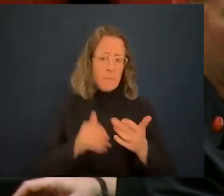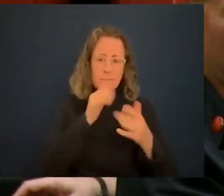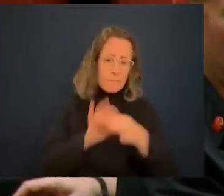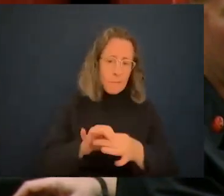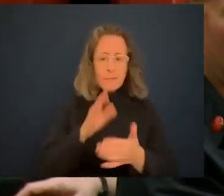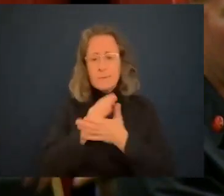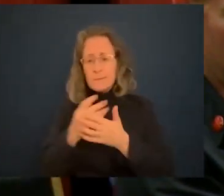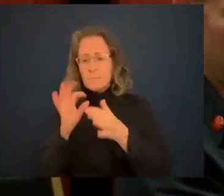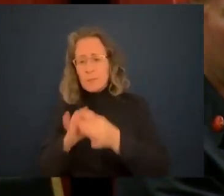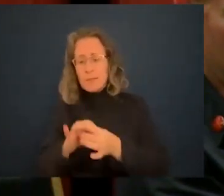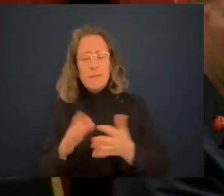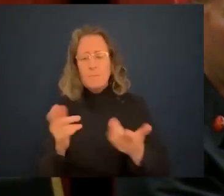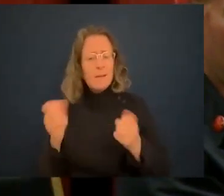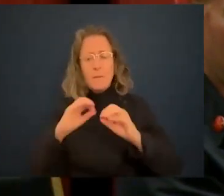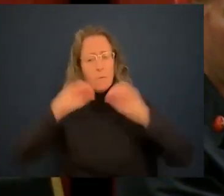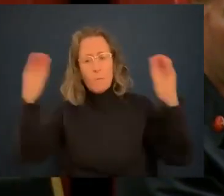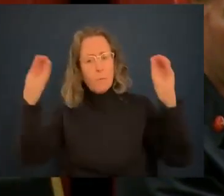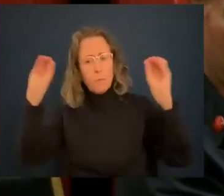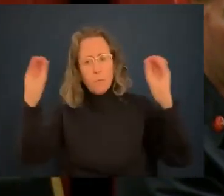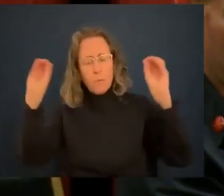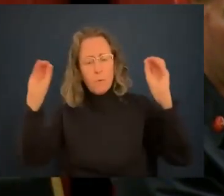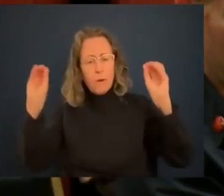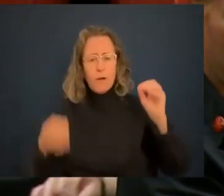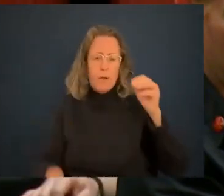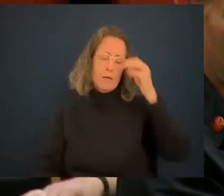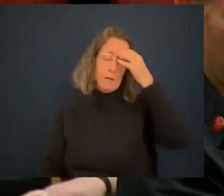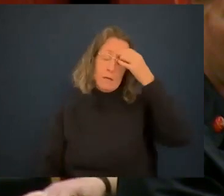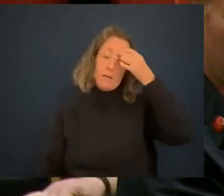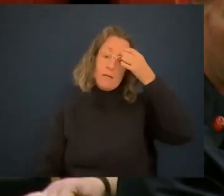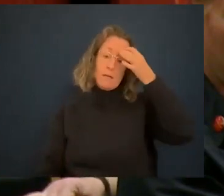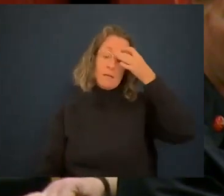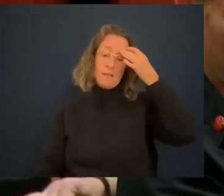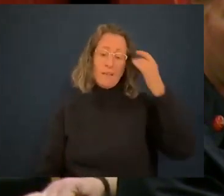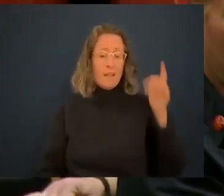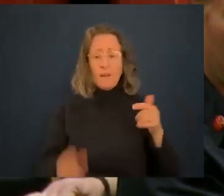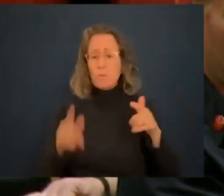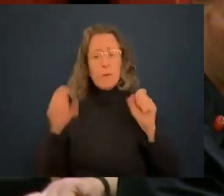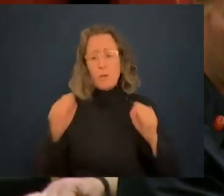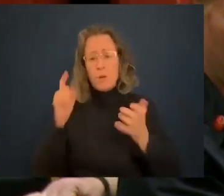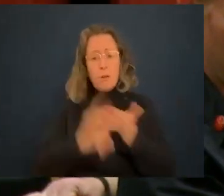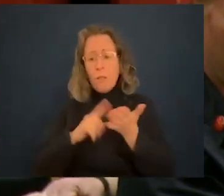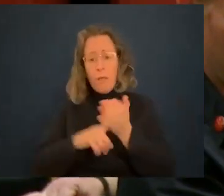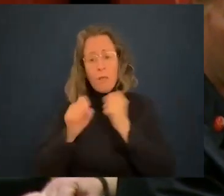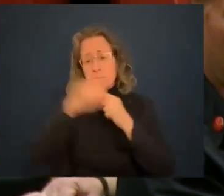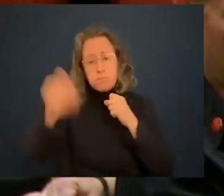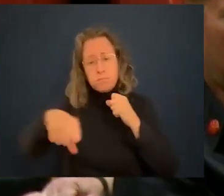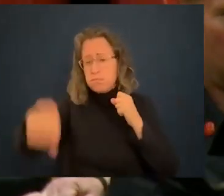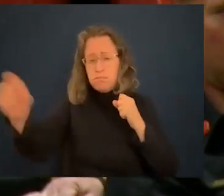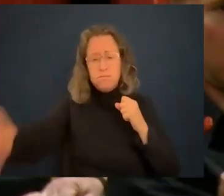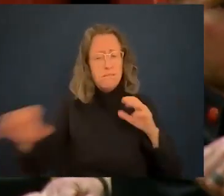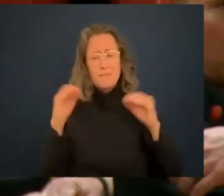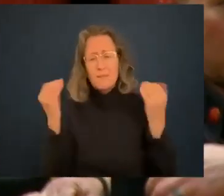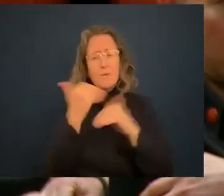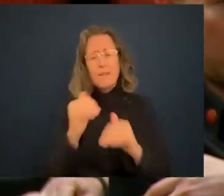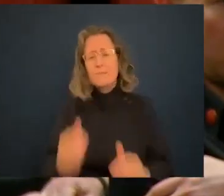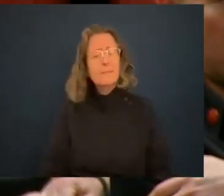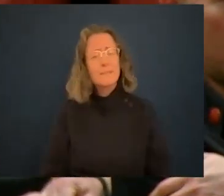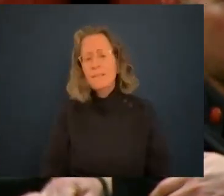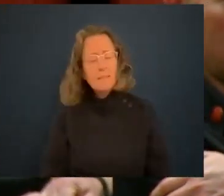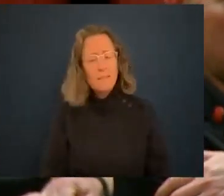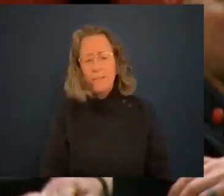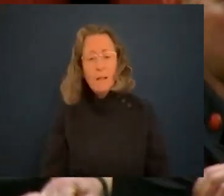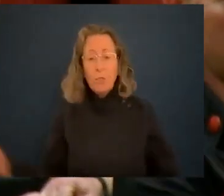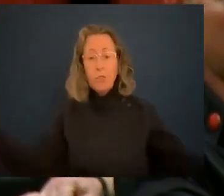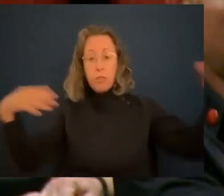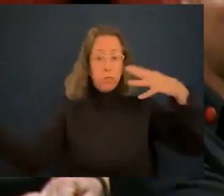not and as it's going now this could go all night there's no limit that's on the discussion everybody has a